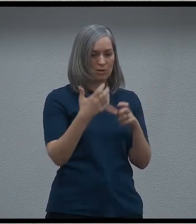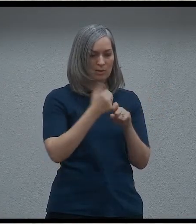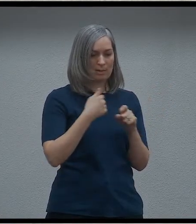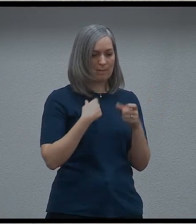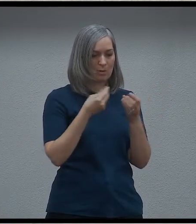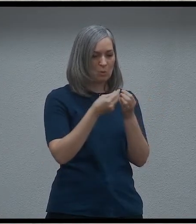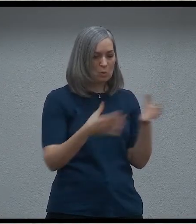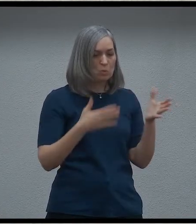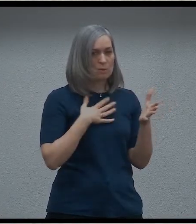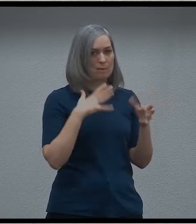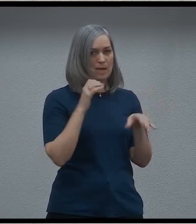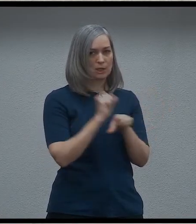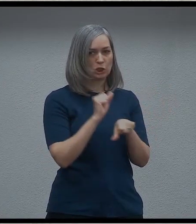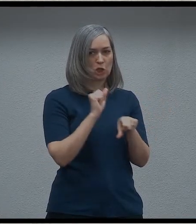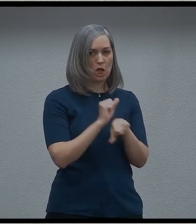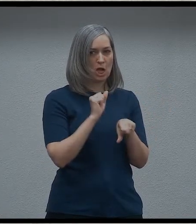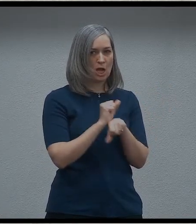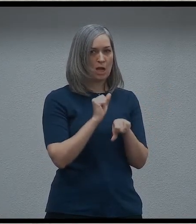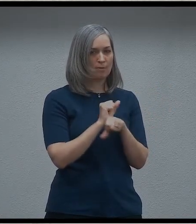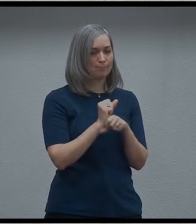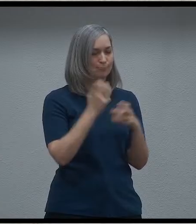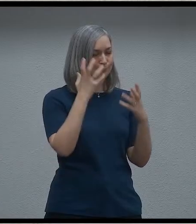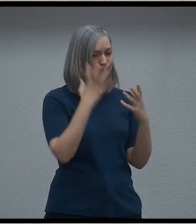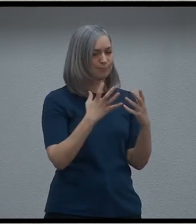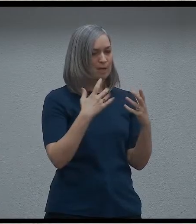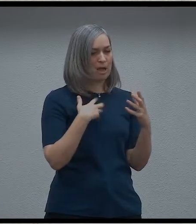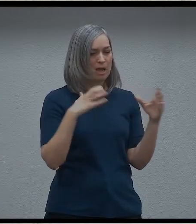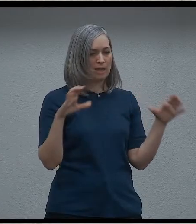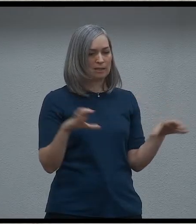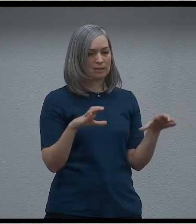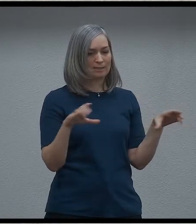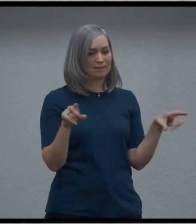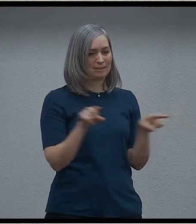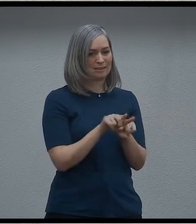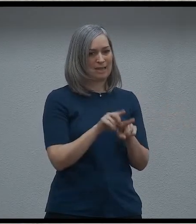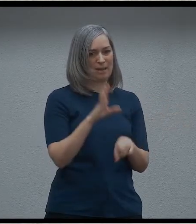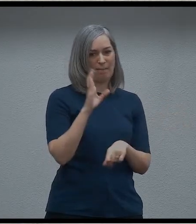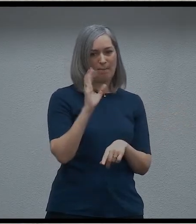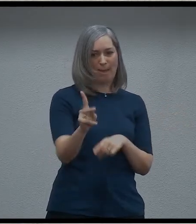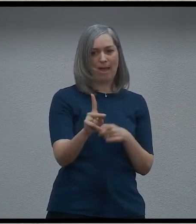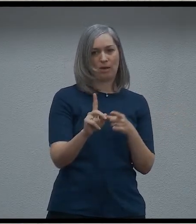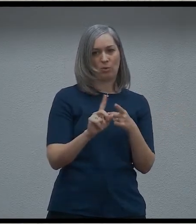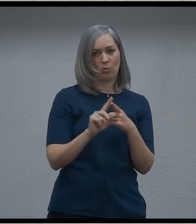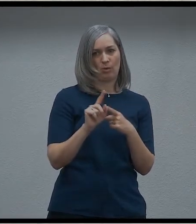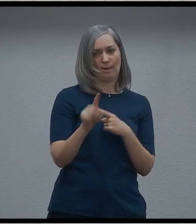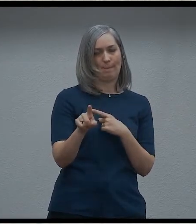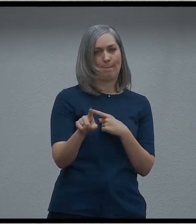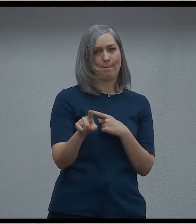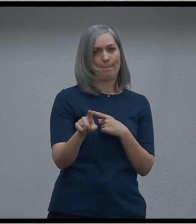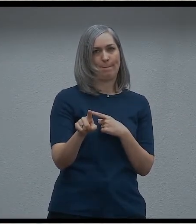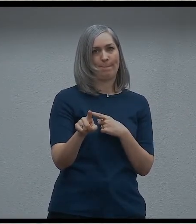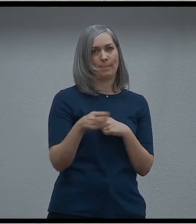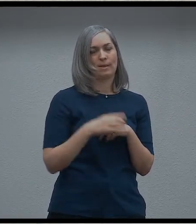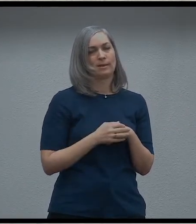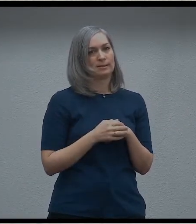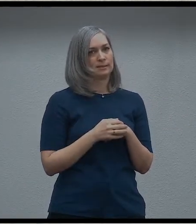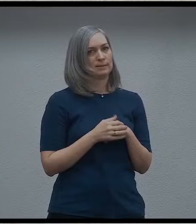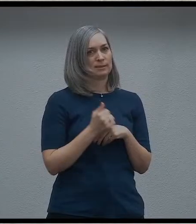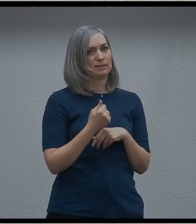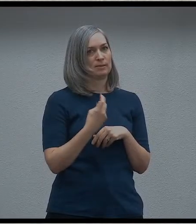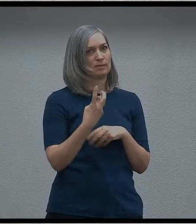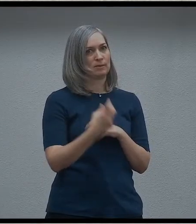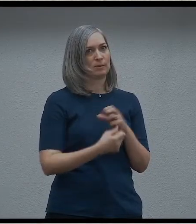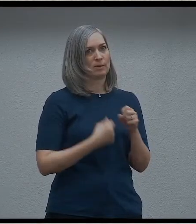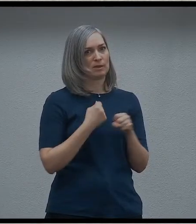job. And unfortunately, I did the same things back to him. And after a few